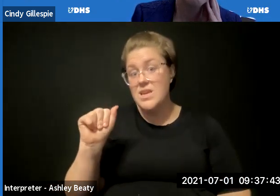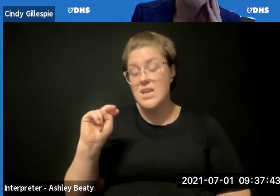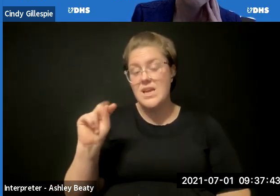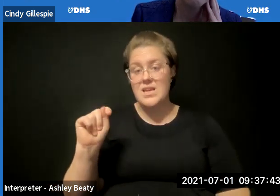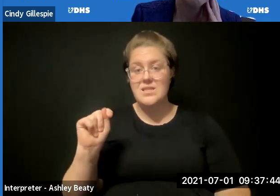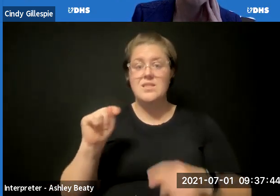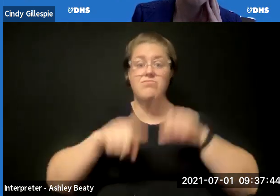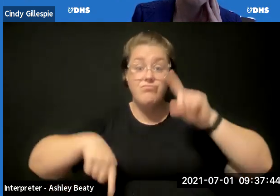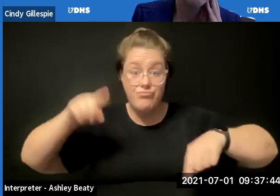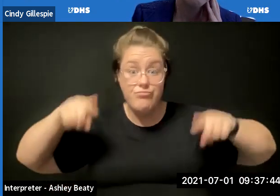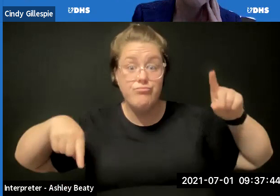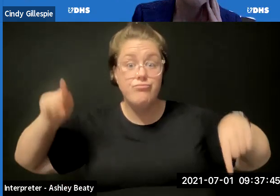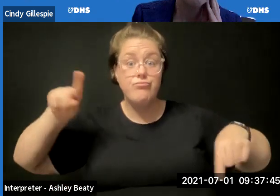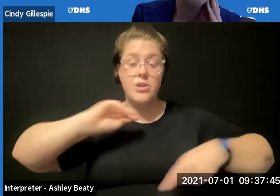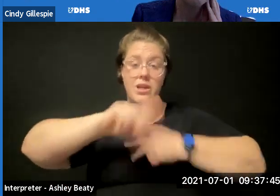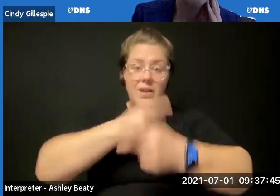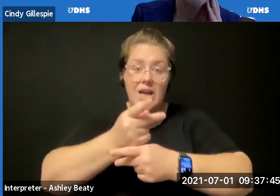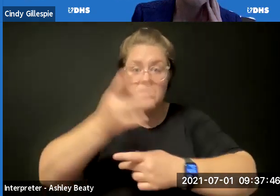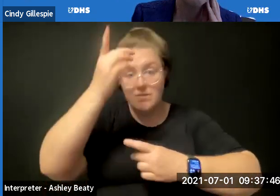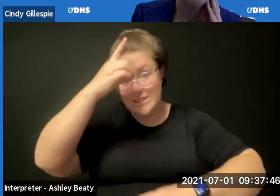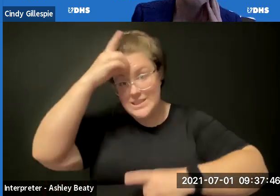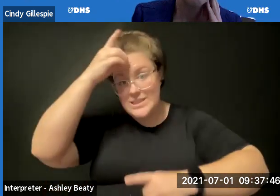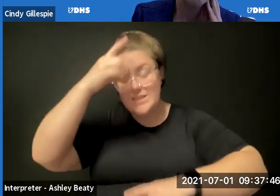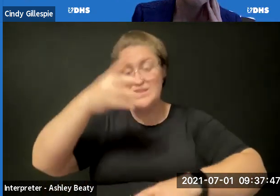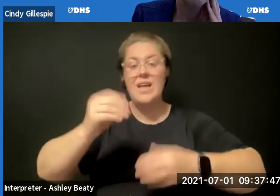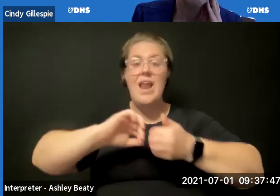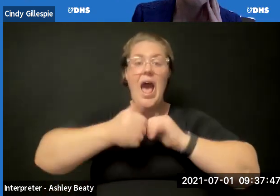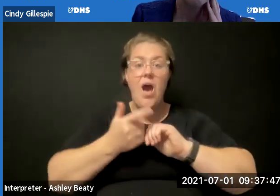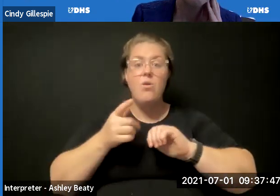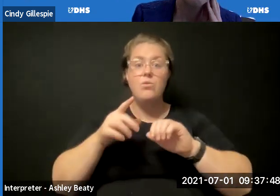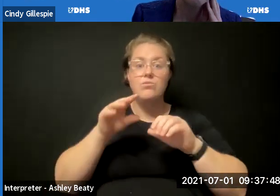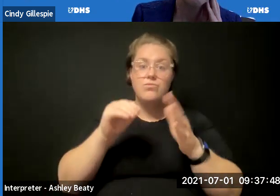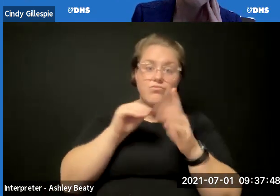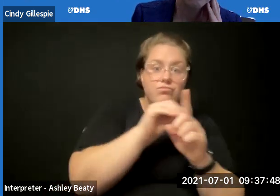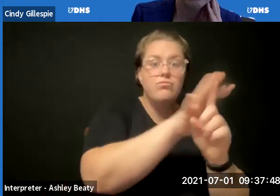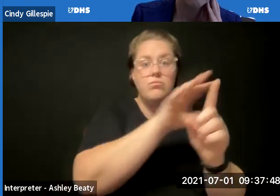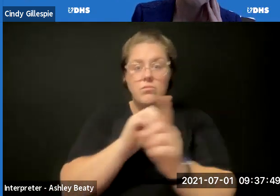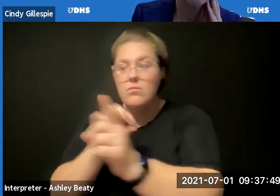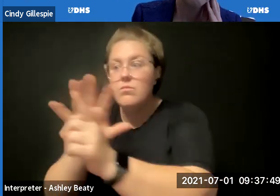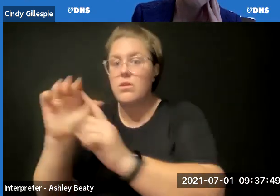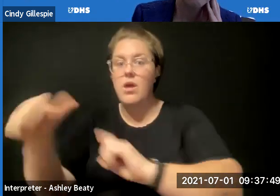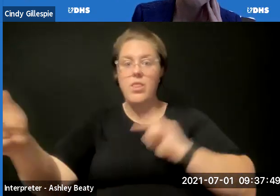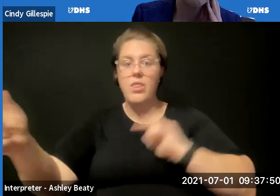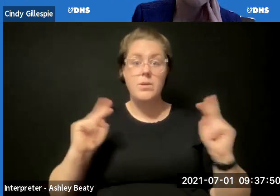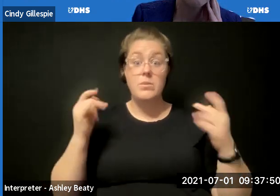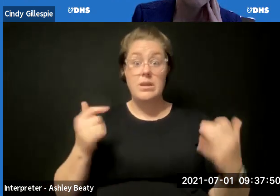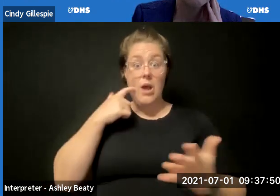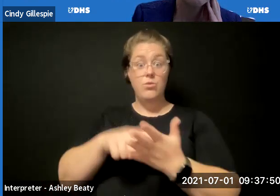types of diseases that it causes and the transmittability of it and all like that, you are seeing a completely different crowd in those